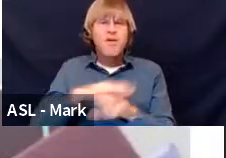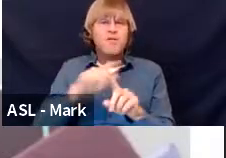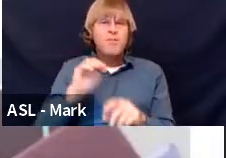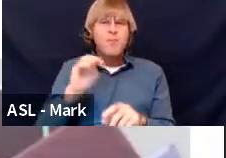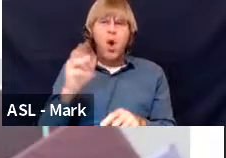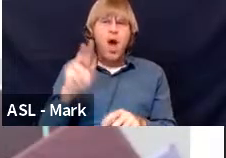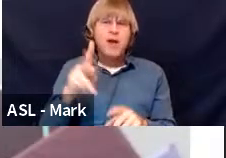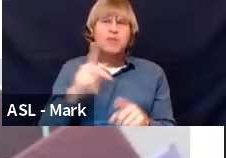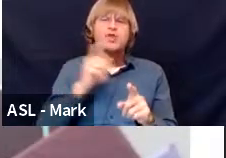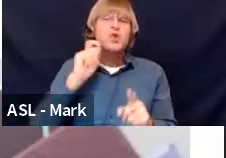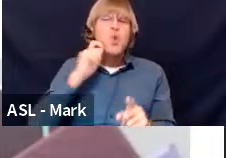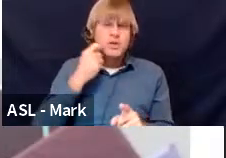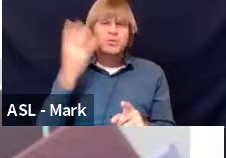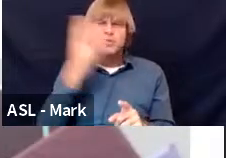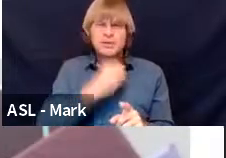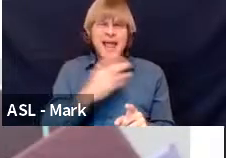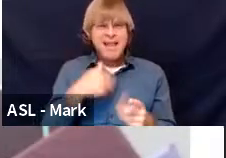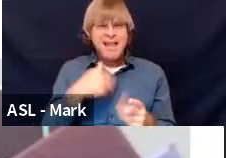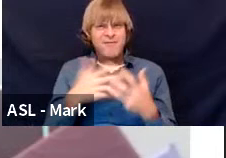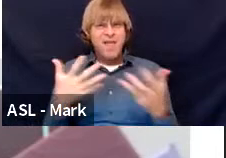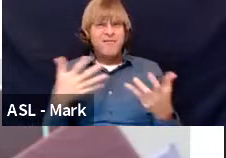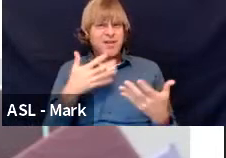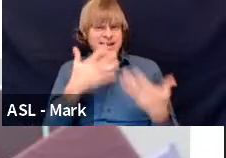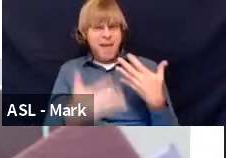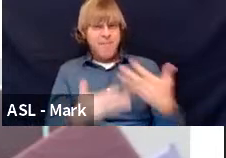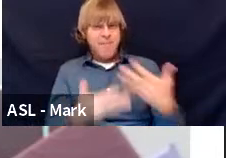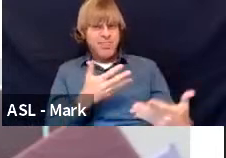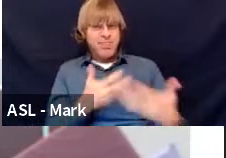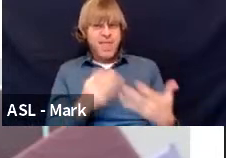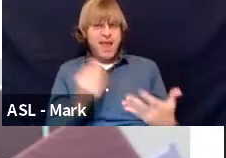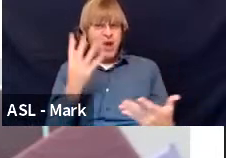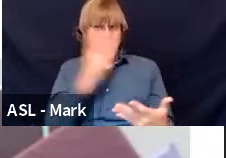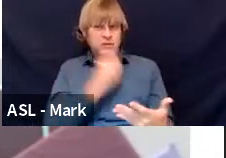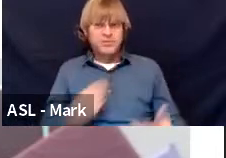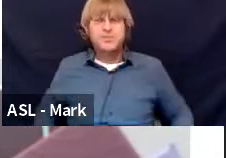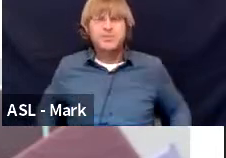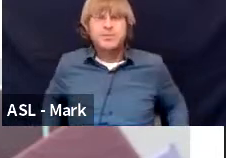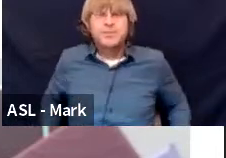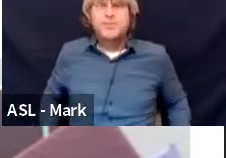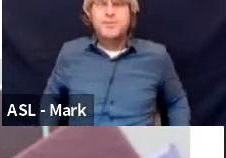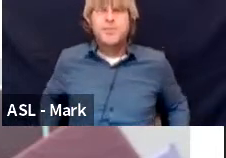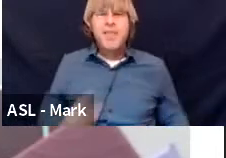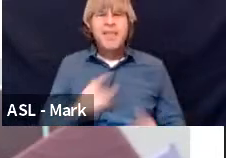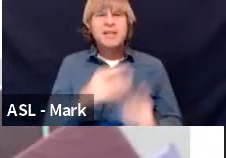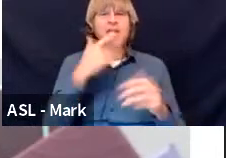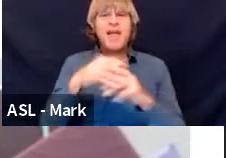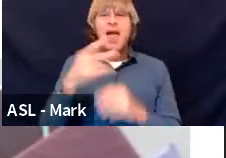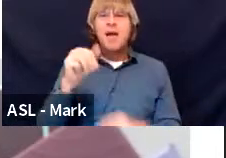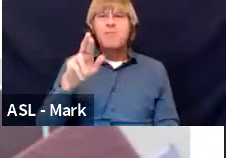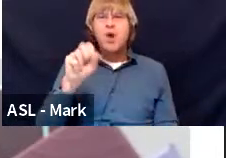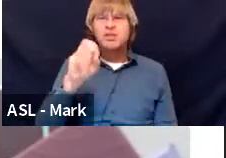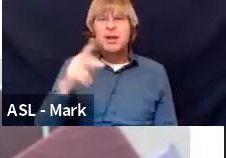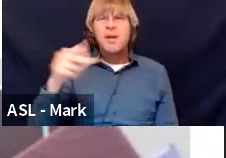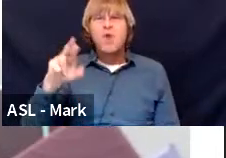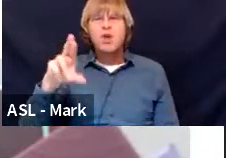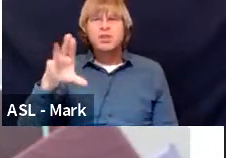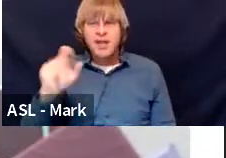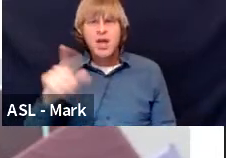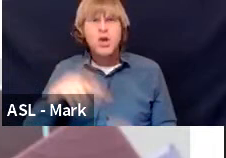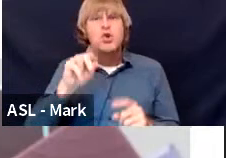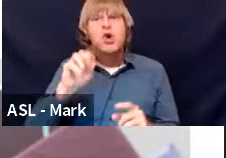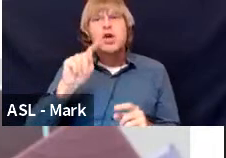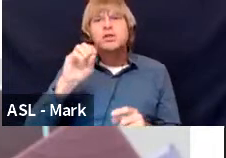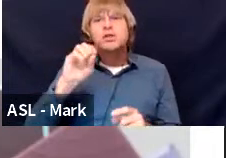and tactility to it. This was a little project we did at Parse Parcel doing some topography inspired